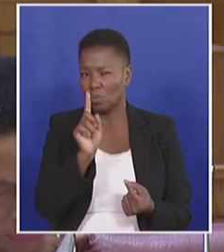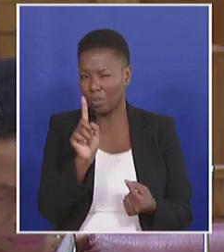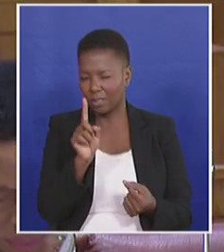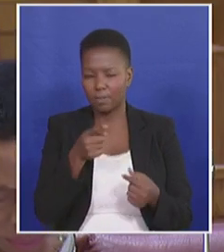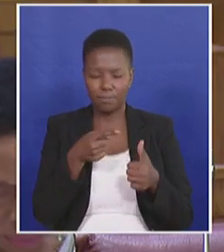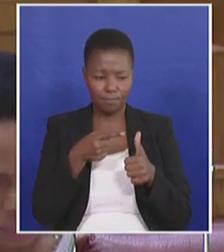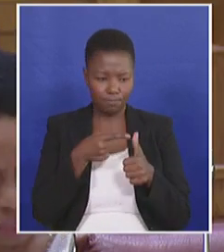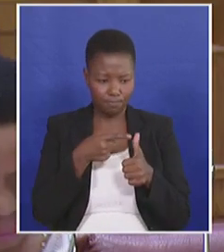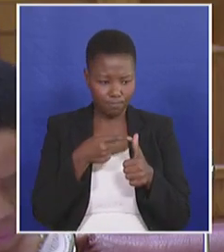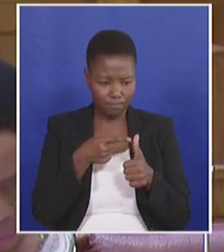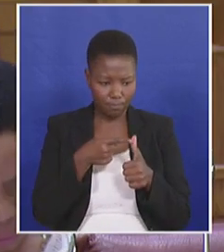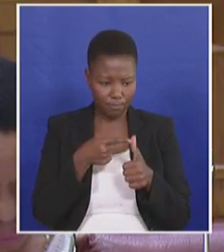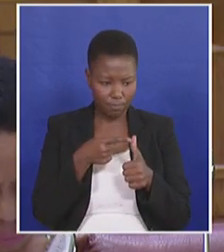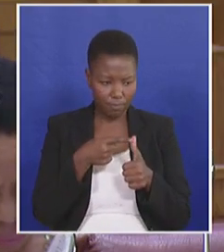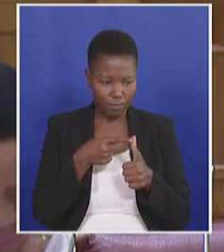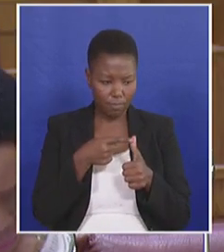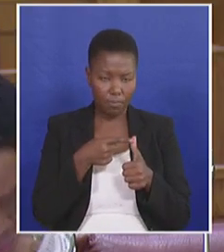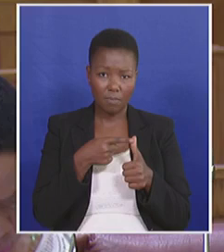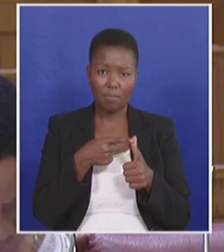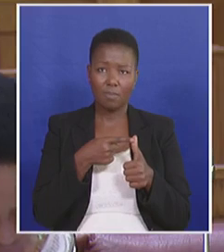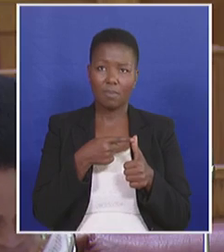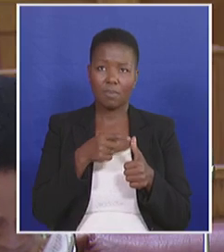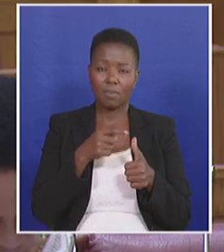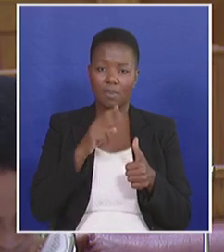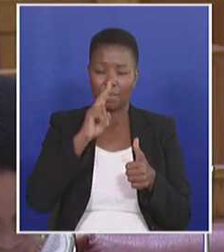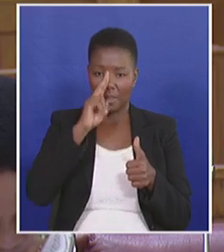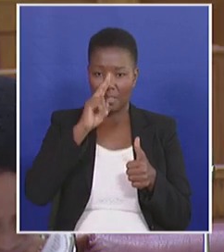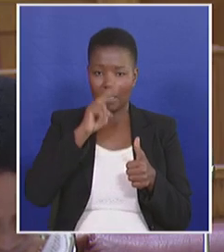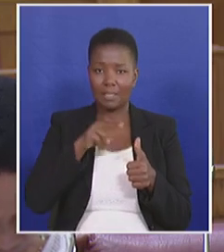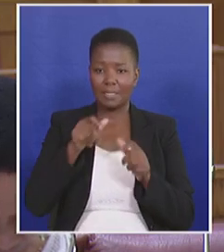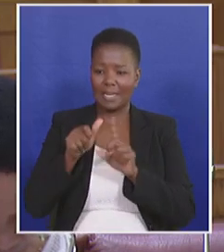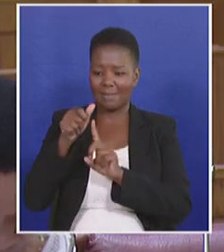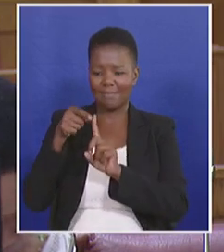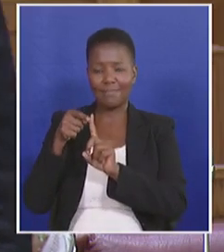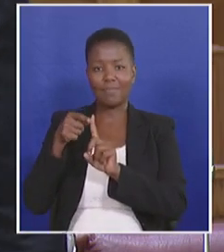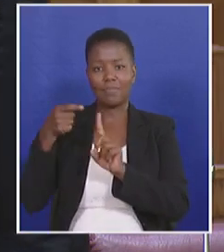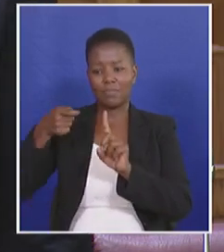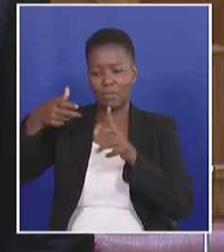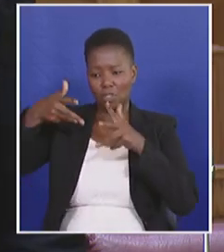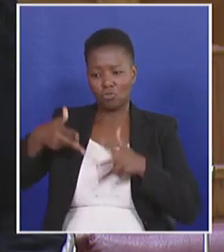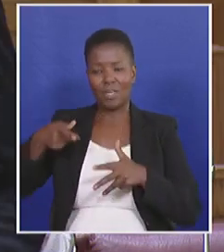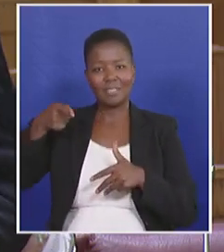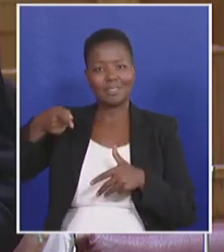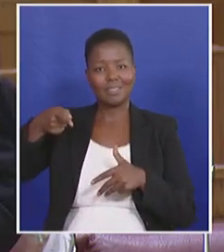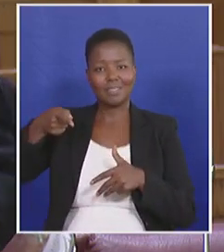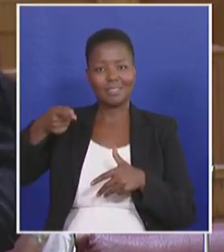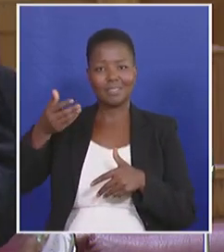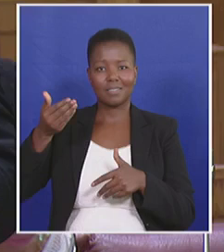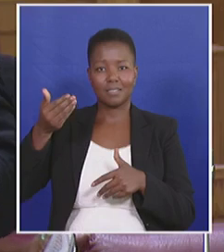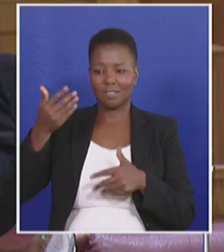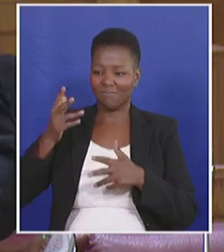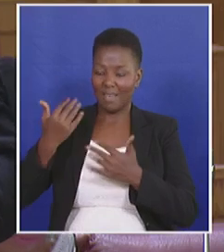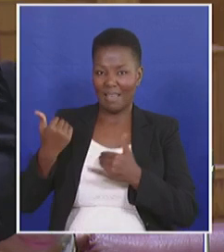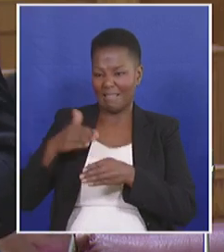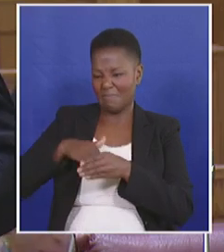is with regards to the question of an appointment of a retired judge, for instance, to chair. And we're working